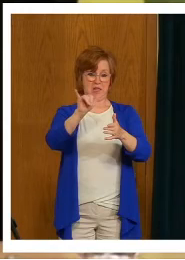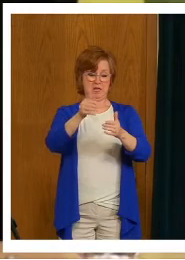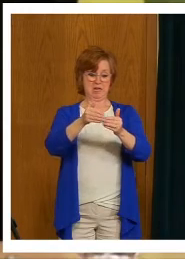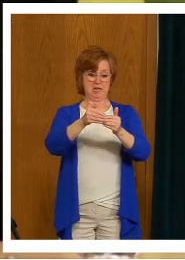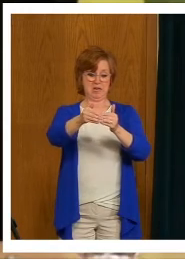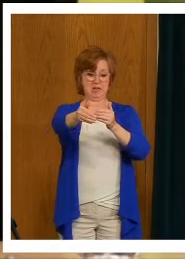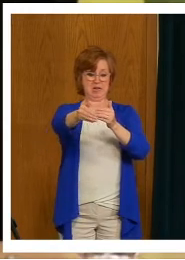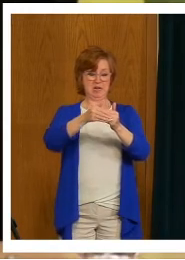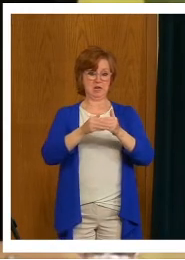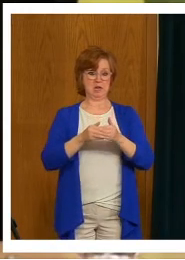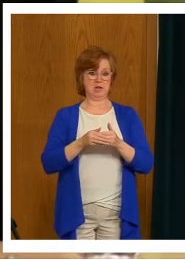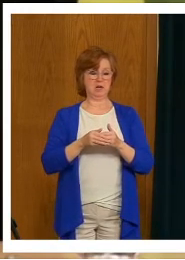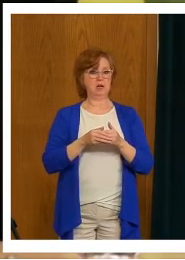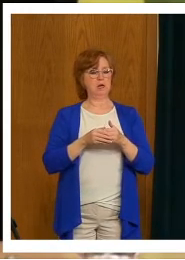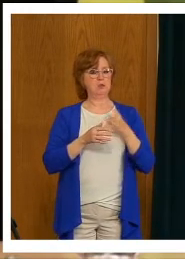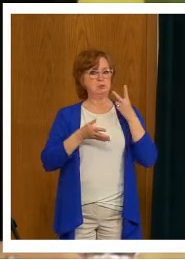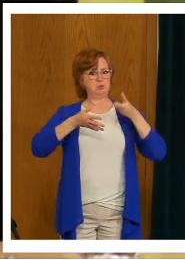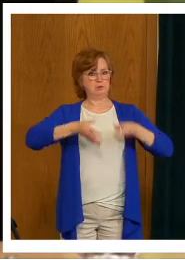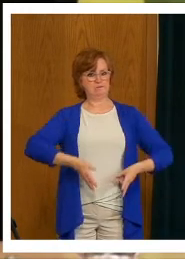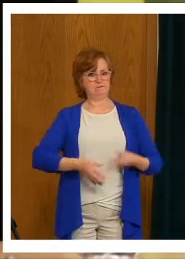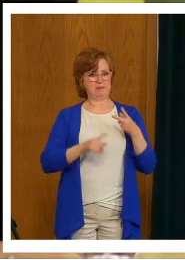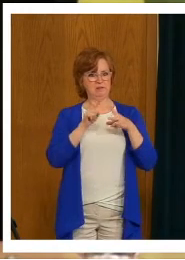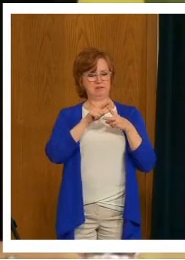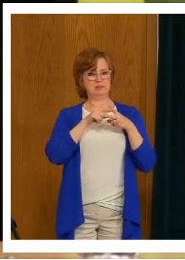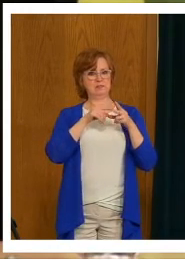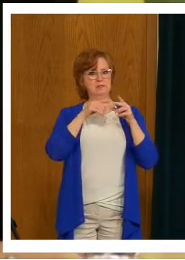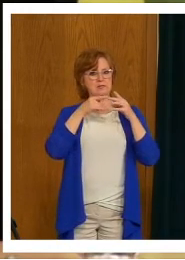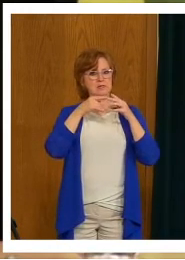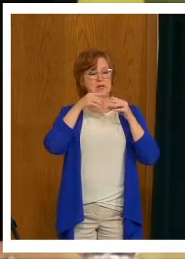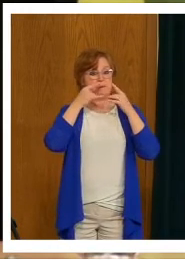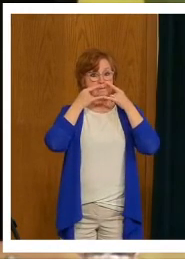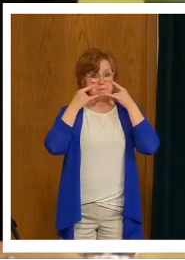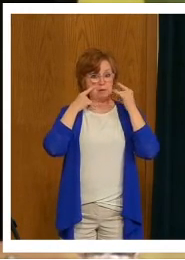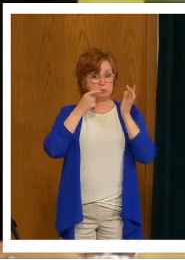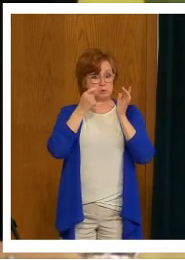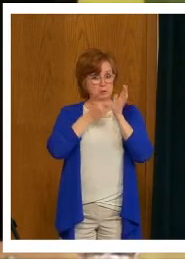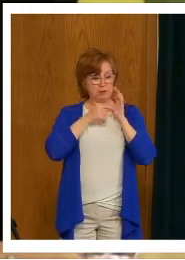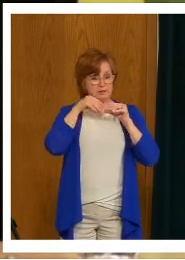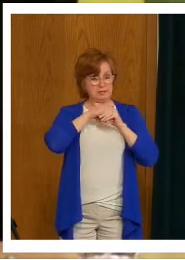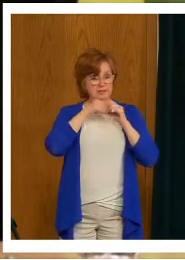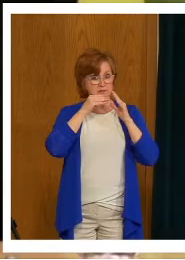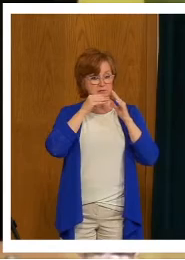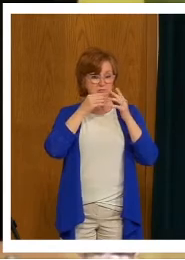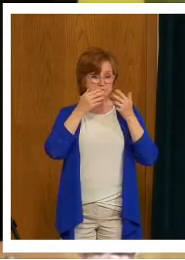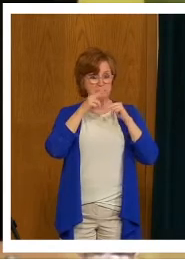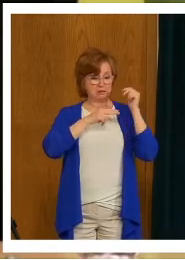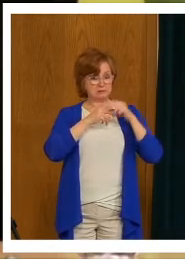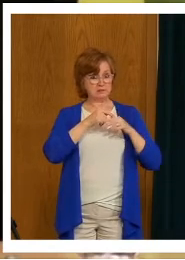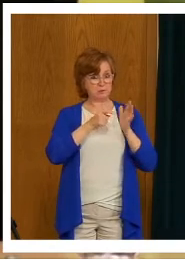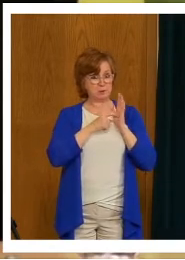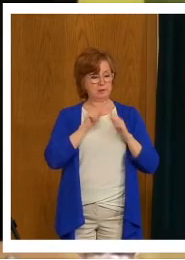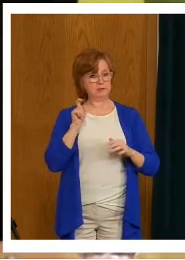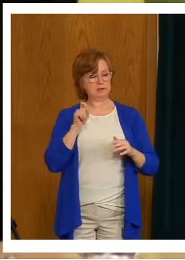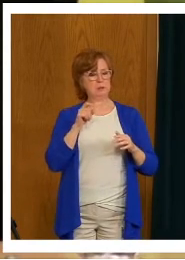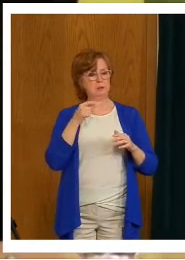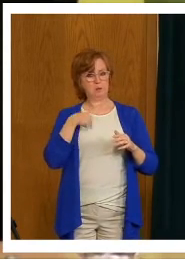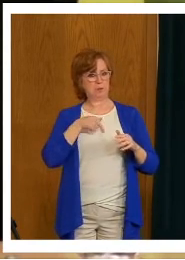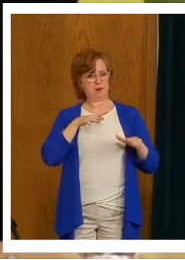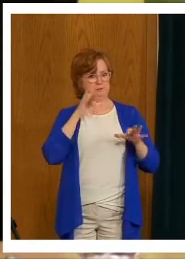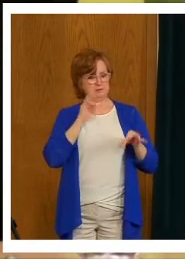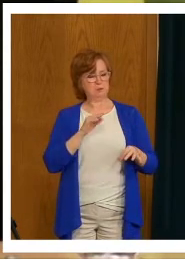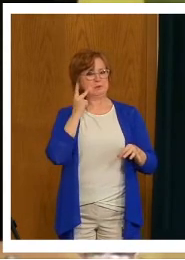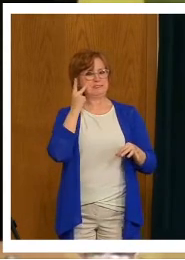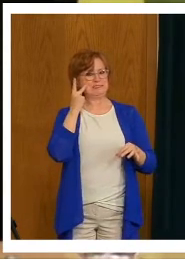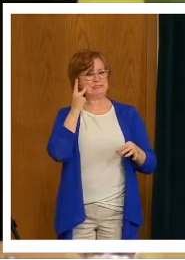reopening would be the indoor masking mandate, of which we'll come to a decision by that point in time, as well as the how large